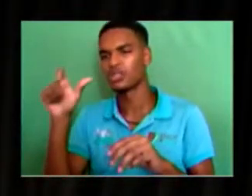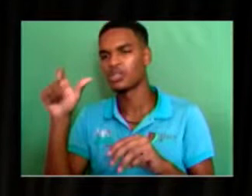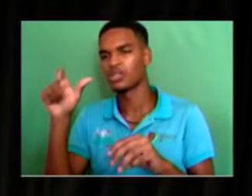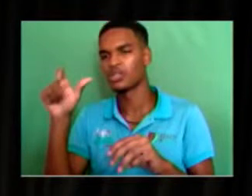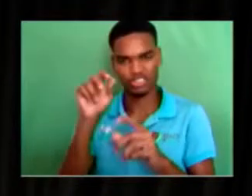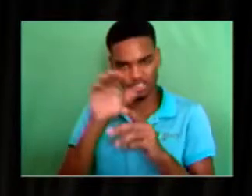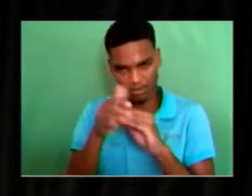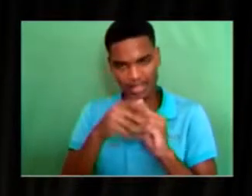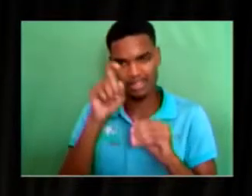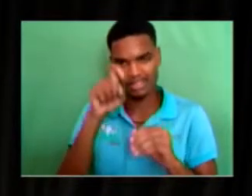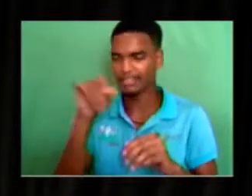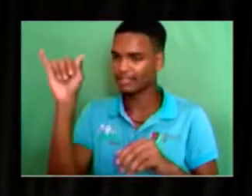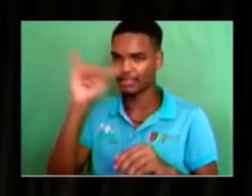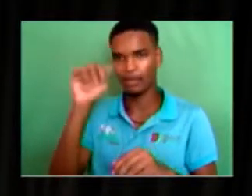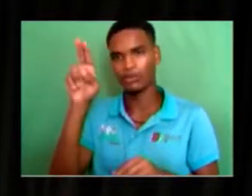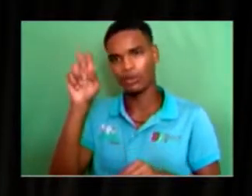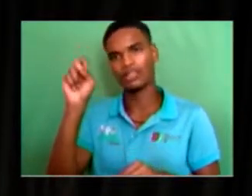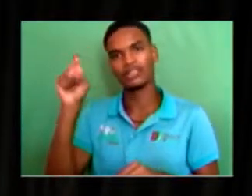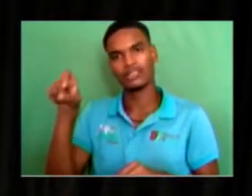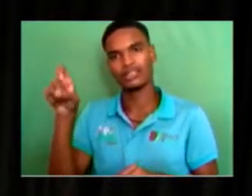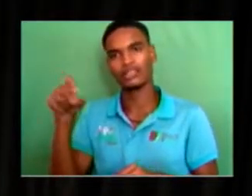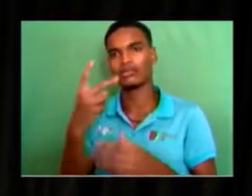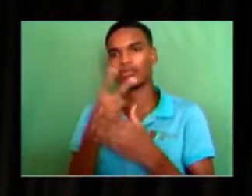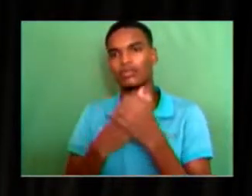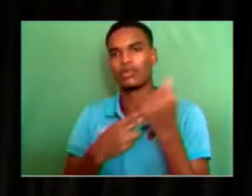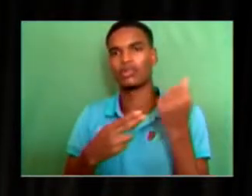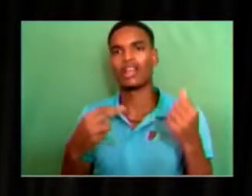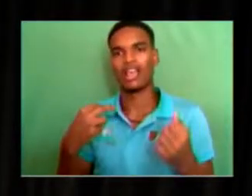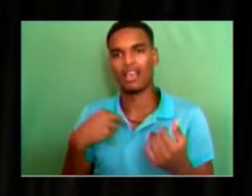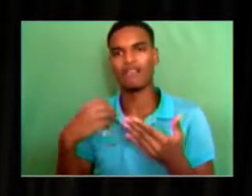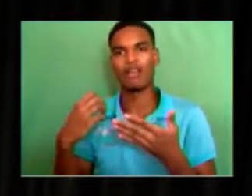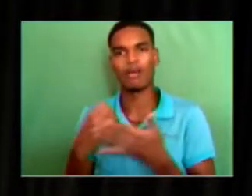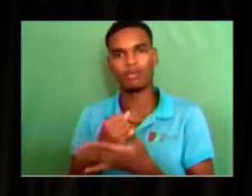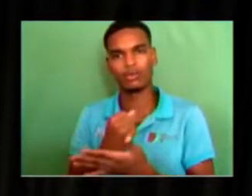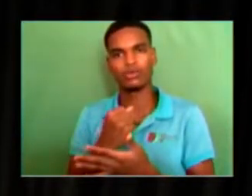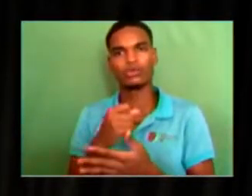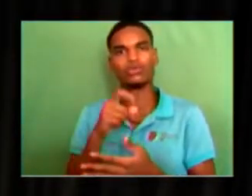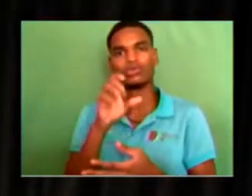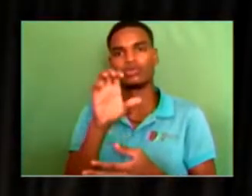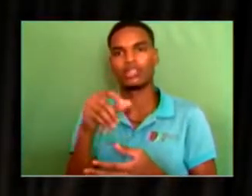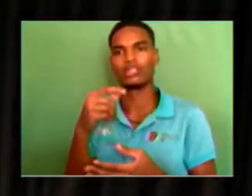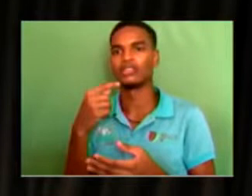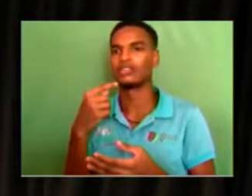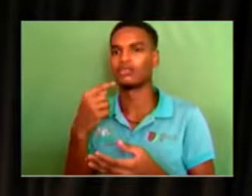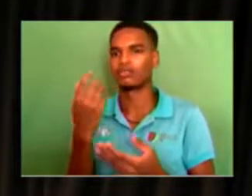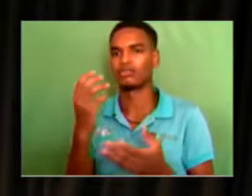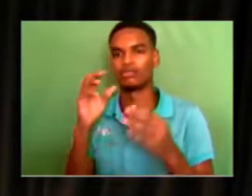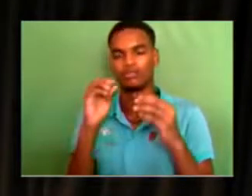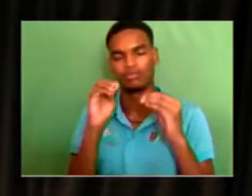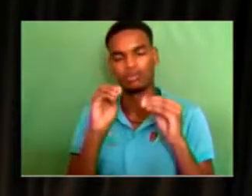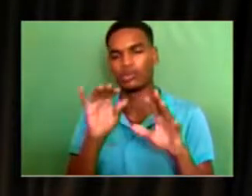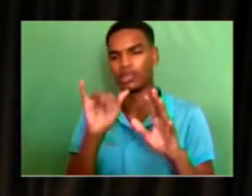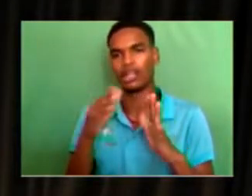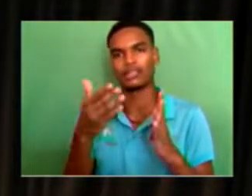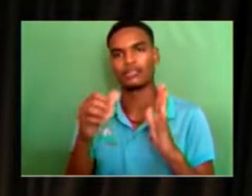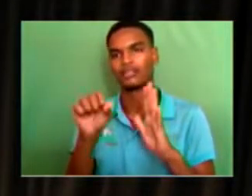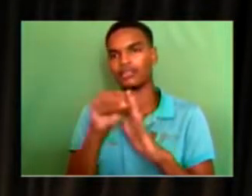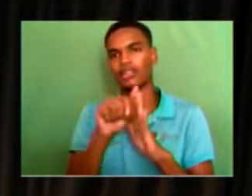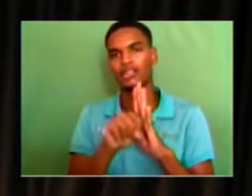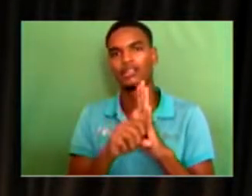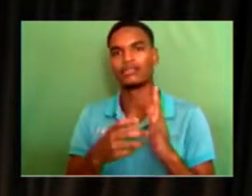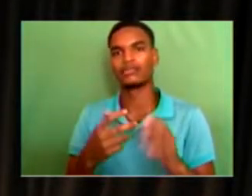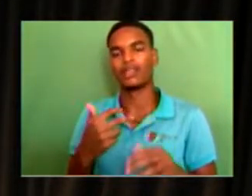So you have an opportunity to set that base standard. We have another question in the